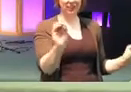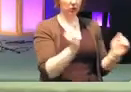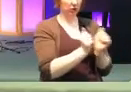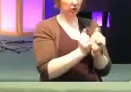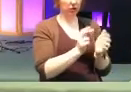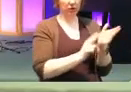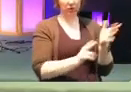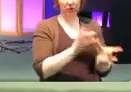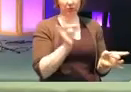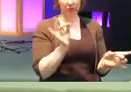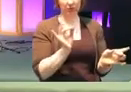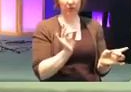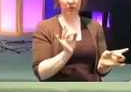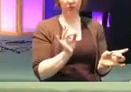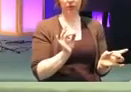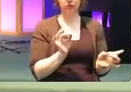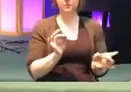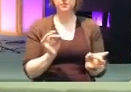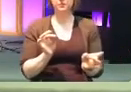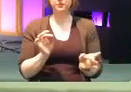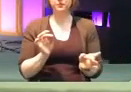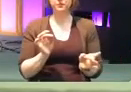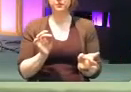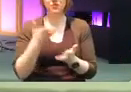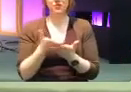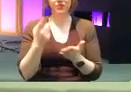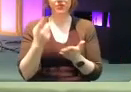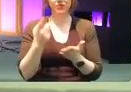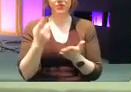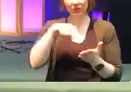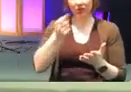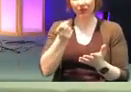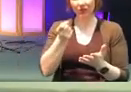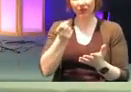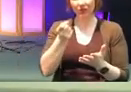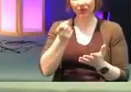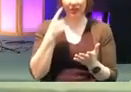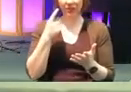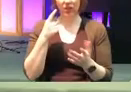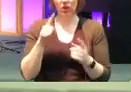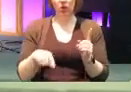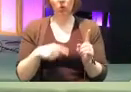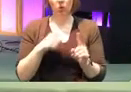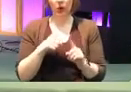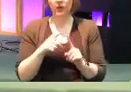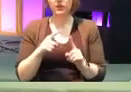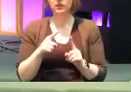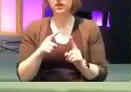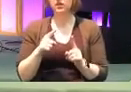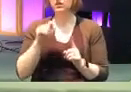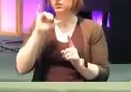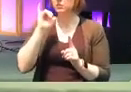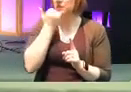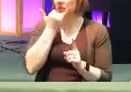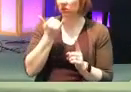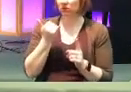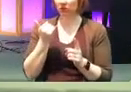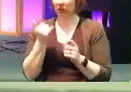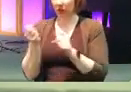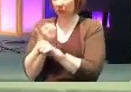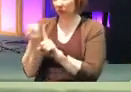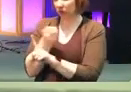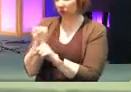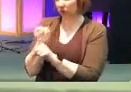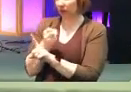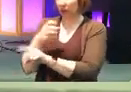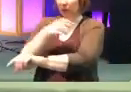Spirit. And one of the things that we need to understand is that when there's the misuse and abuse